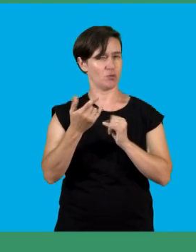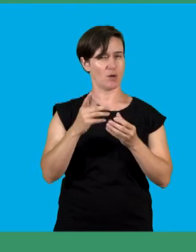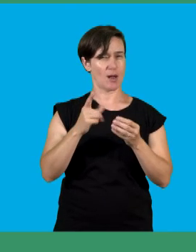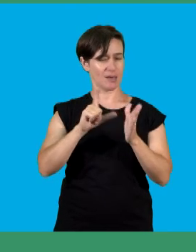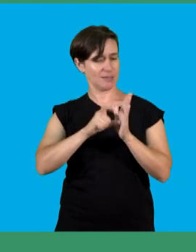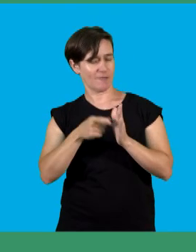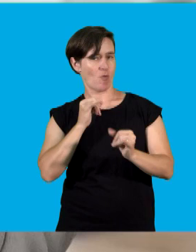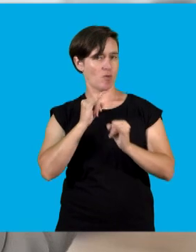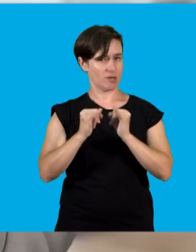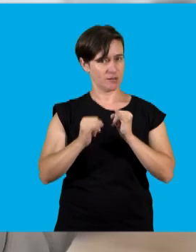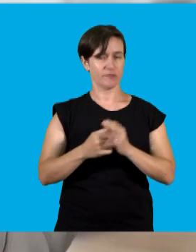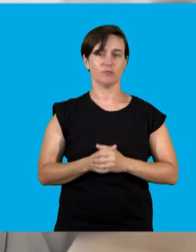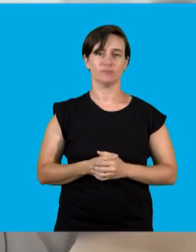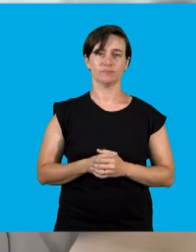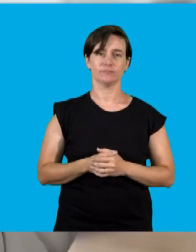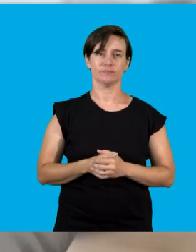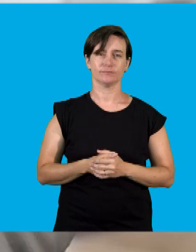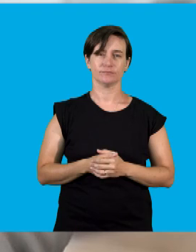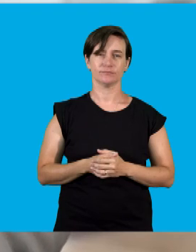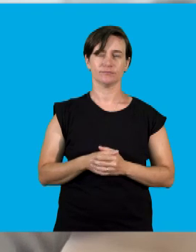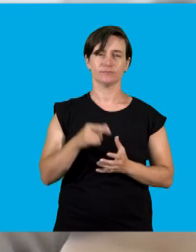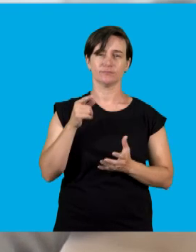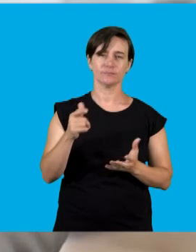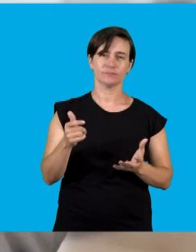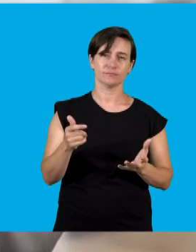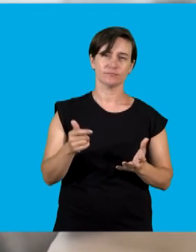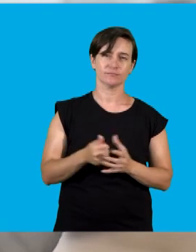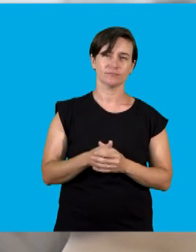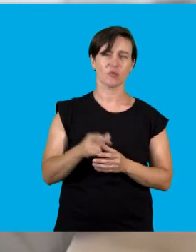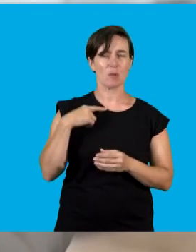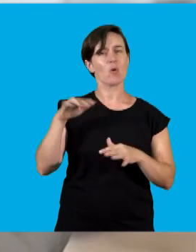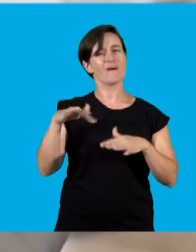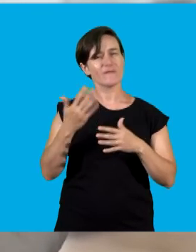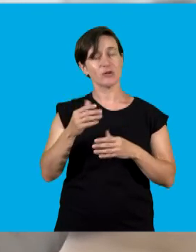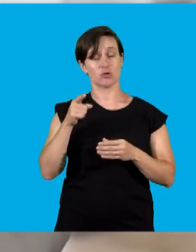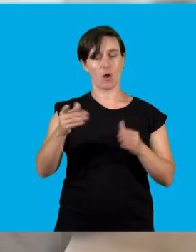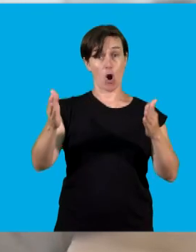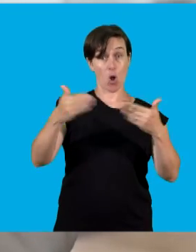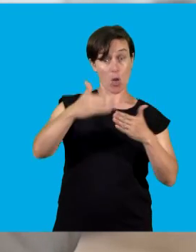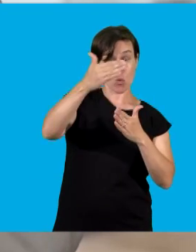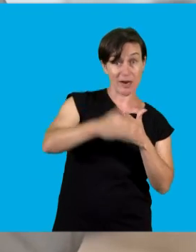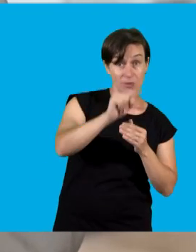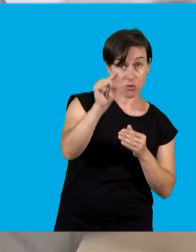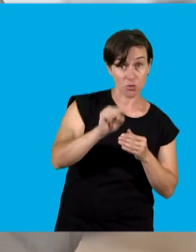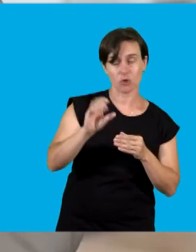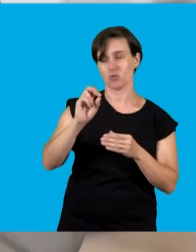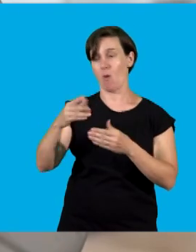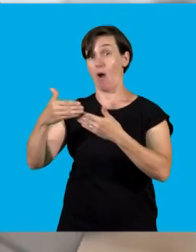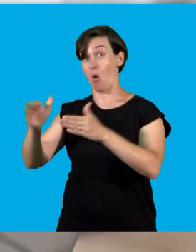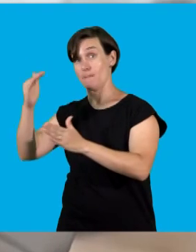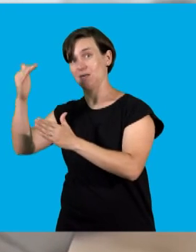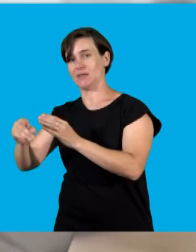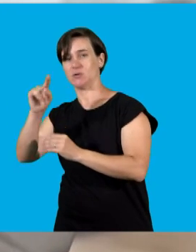understand. Remember those concepts, not the concepts, but what we just spoke about, the closed-ended and